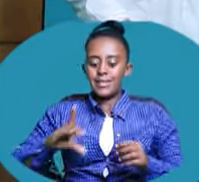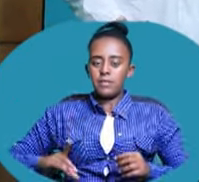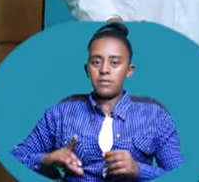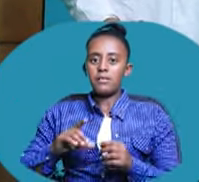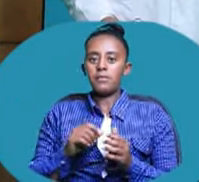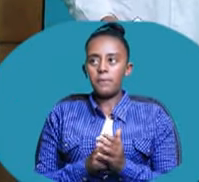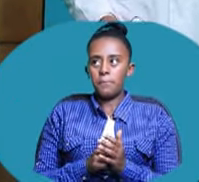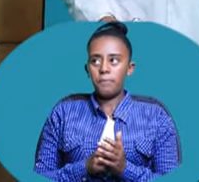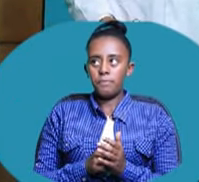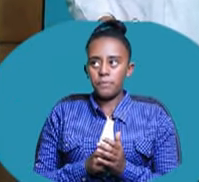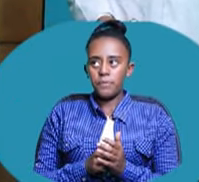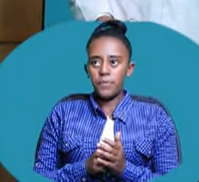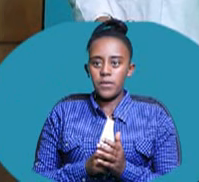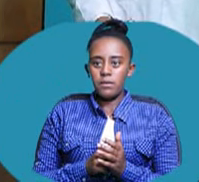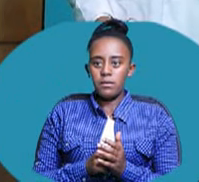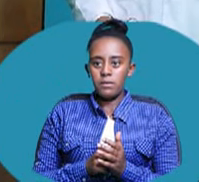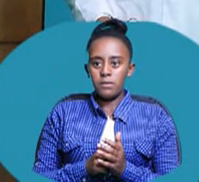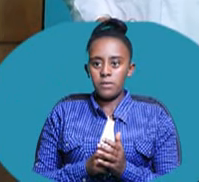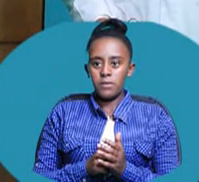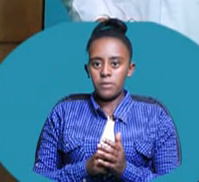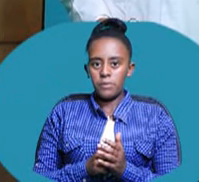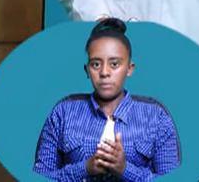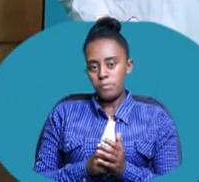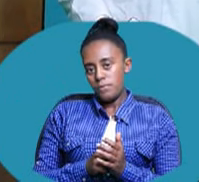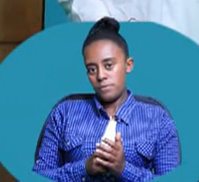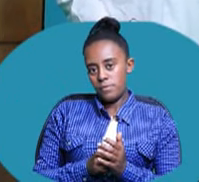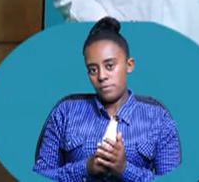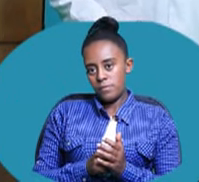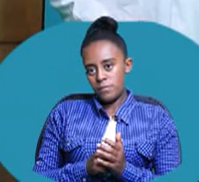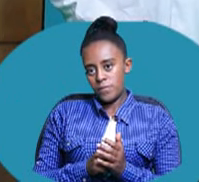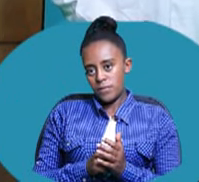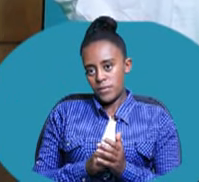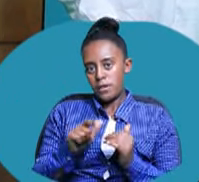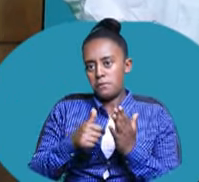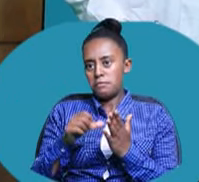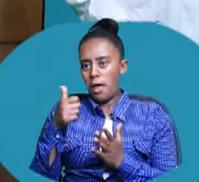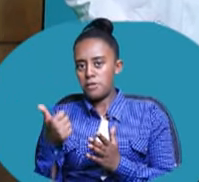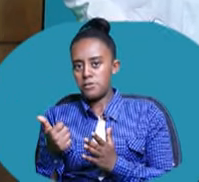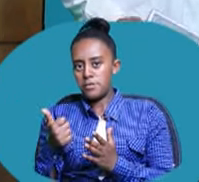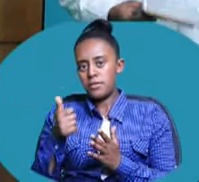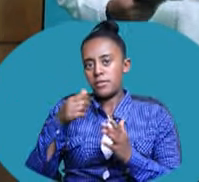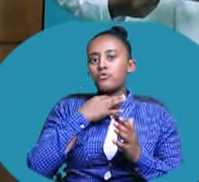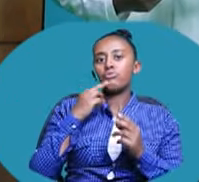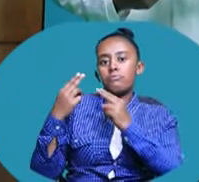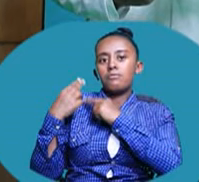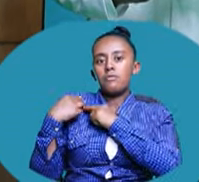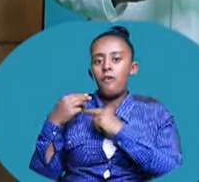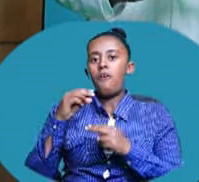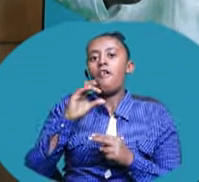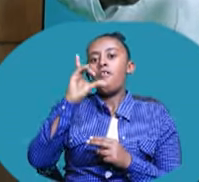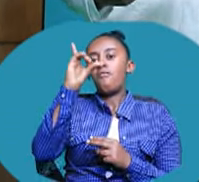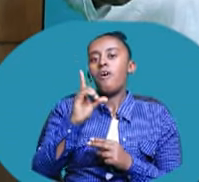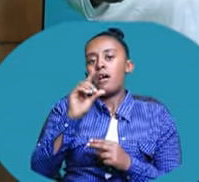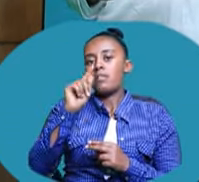as an exile place for an unruly monk. The other Sultanate, Sultanate of Fatagar.